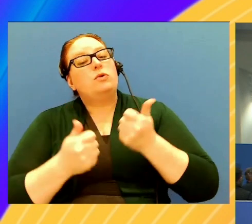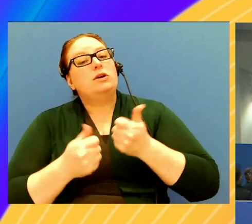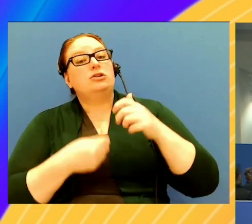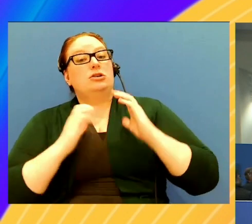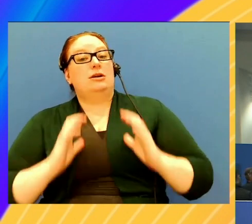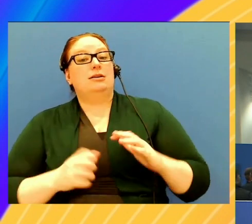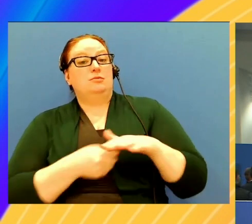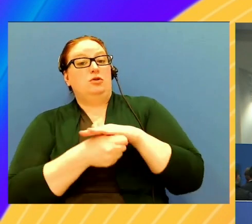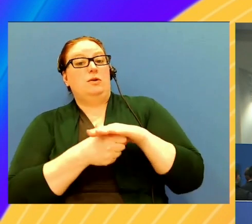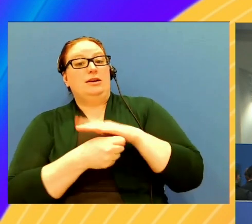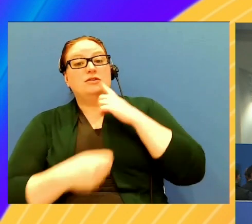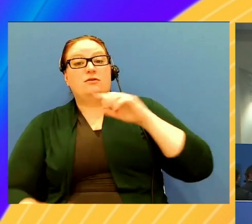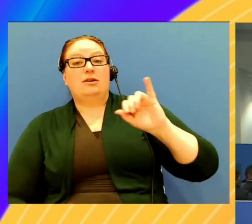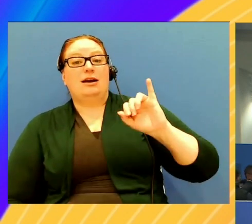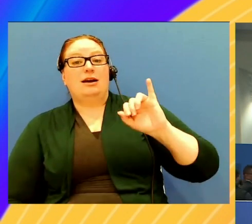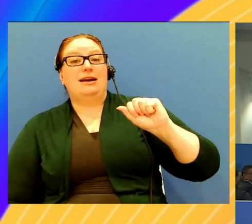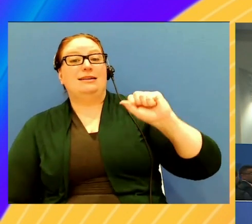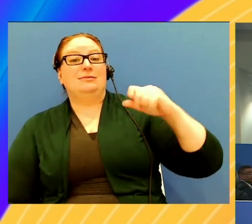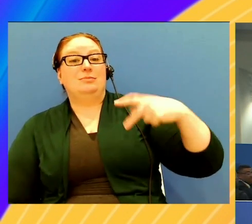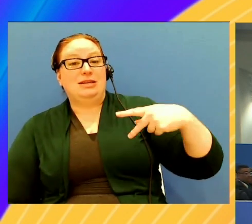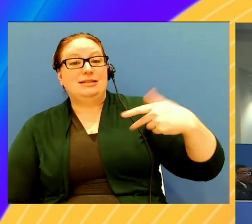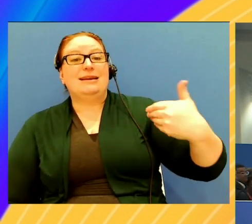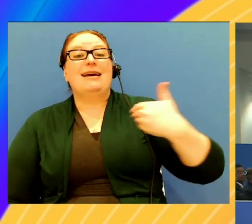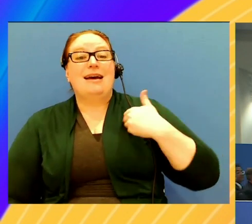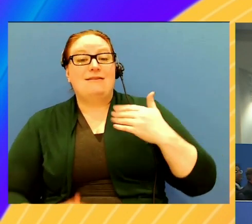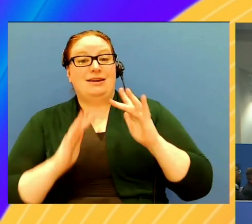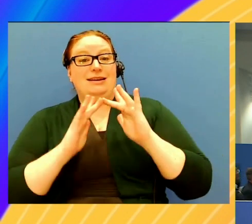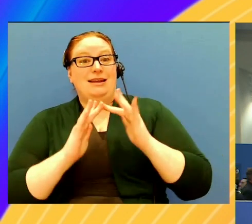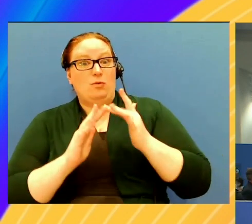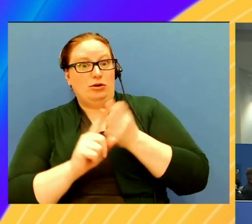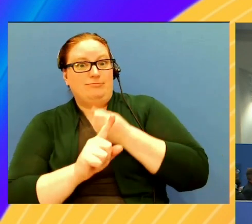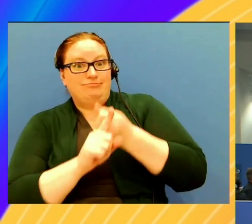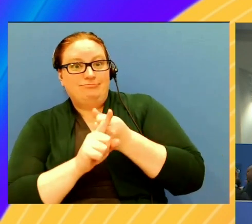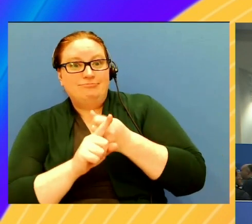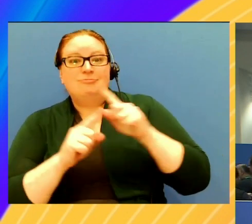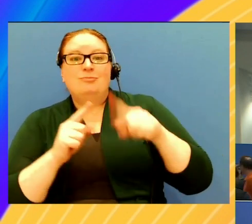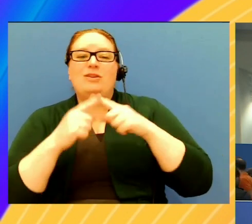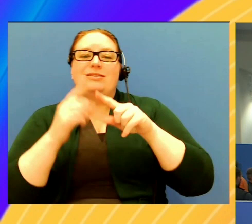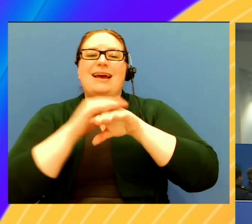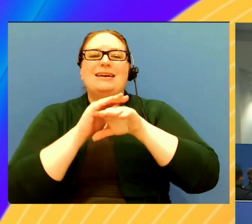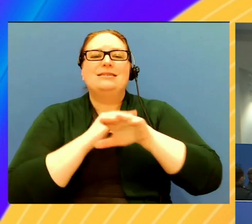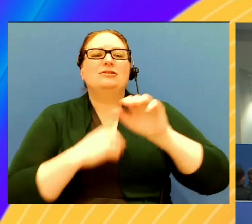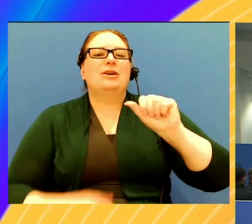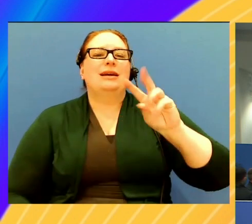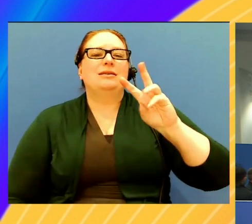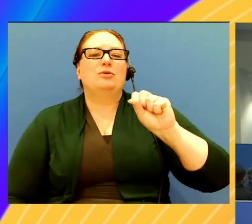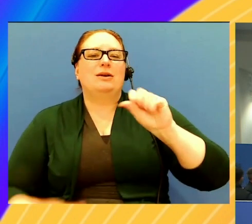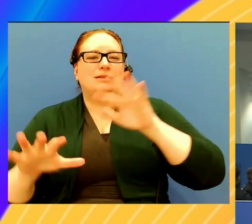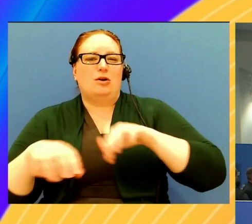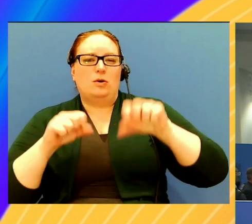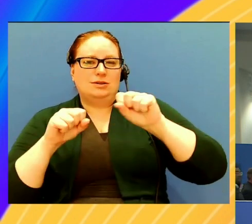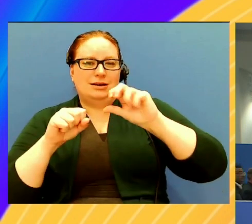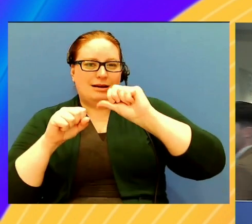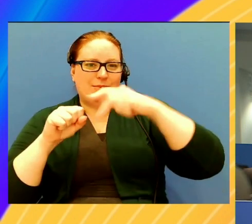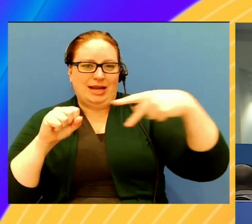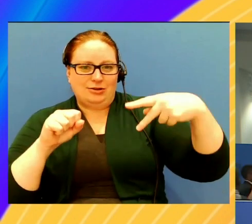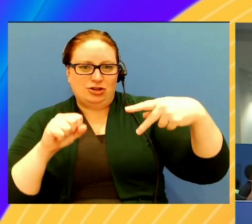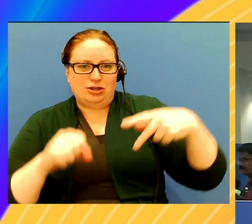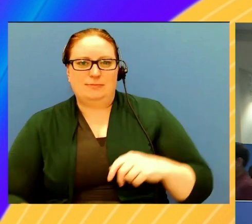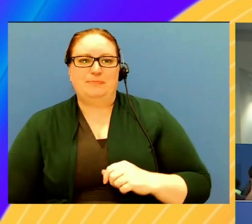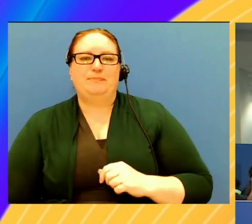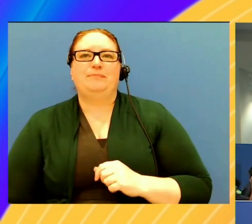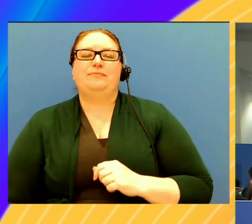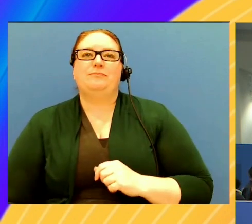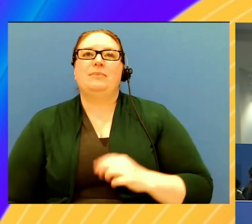ISPs are having network events while they access your AWS hosted application. Gotcha. And it